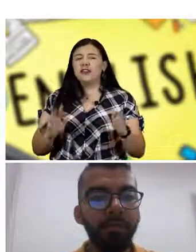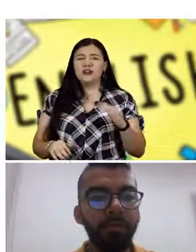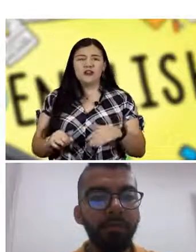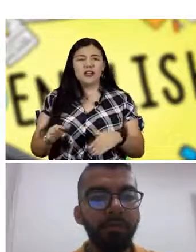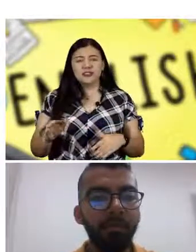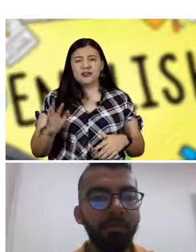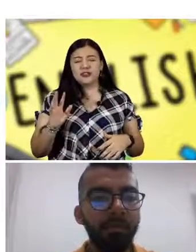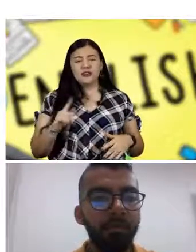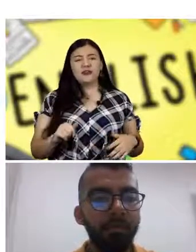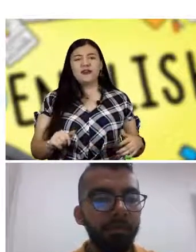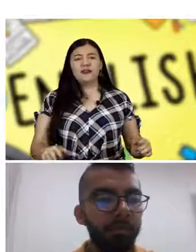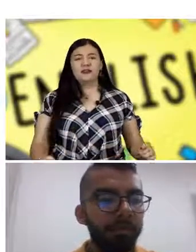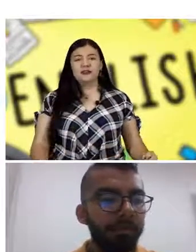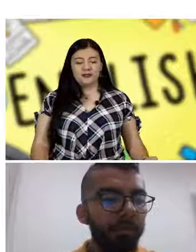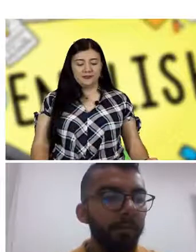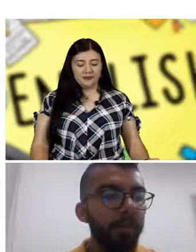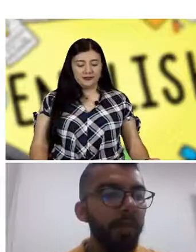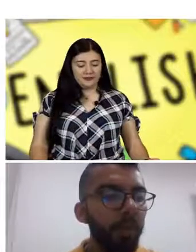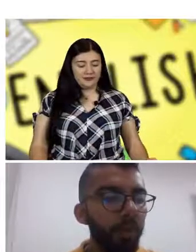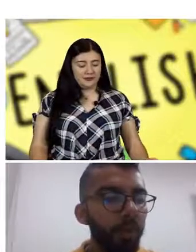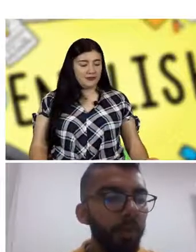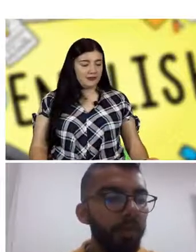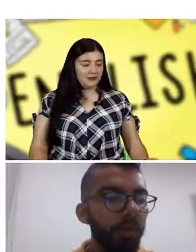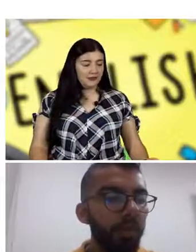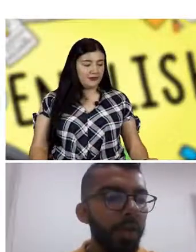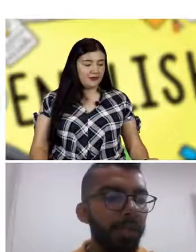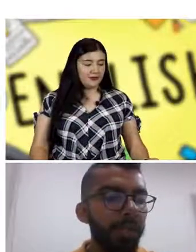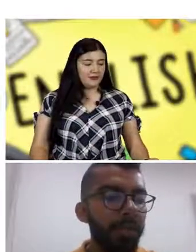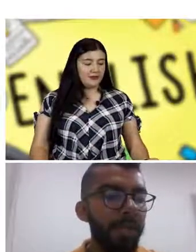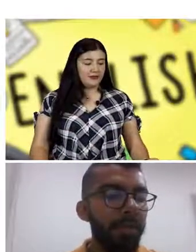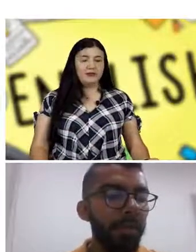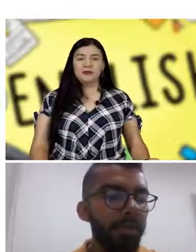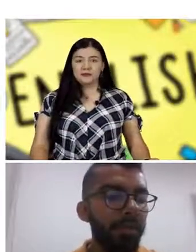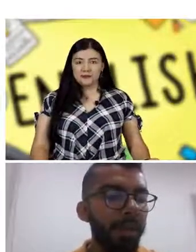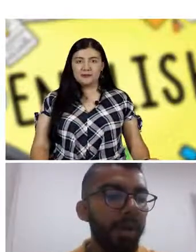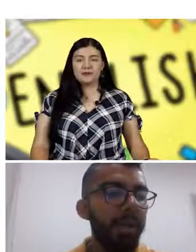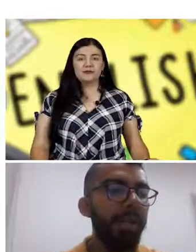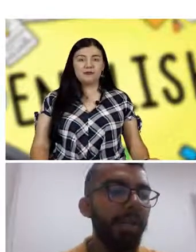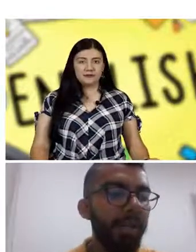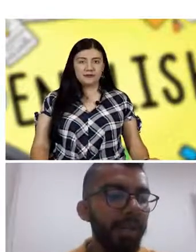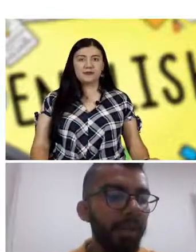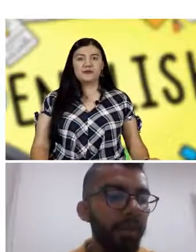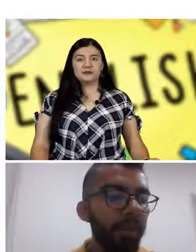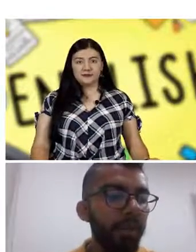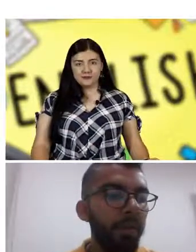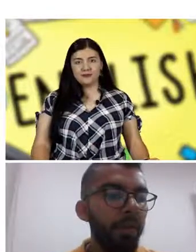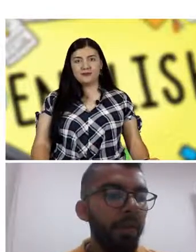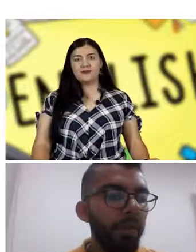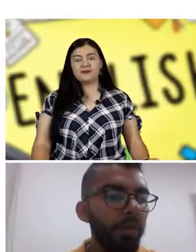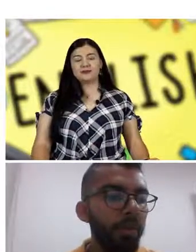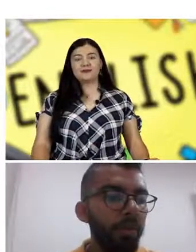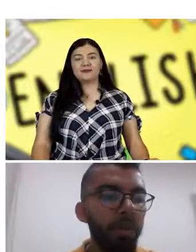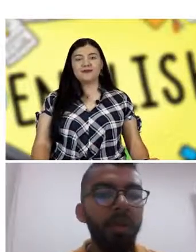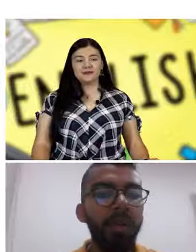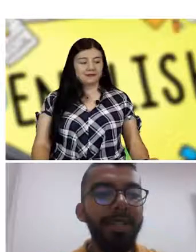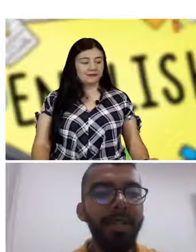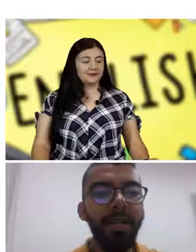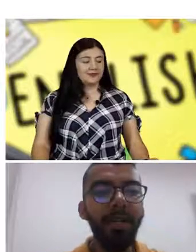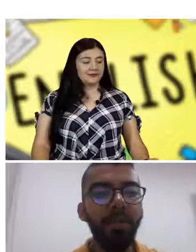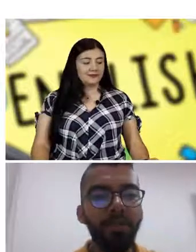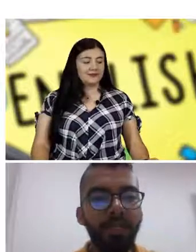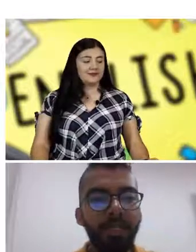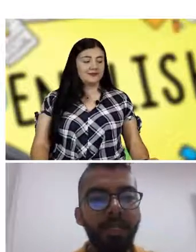Do you have any other answer there? We also have the same answer by Diego, Consuelo,